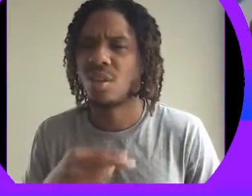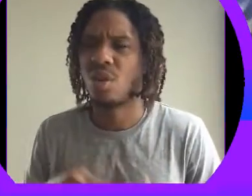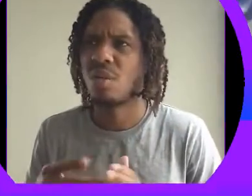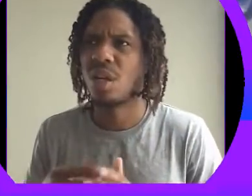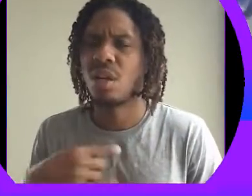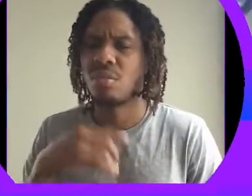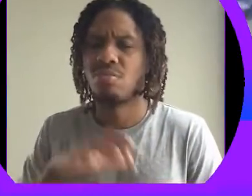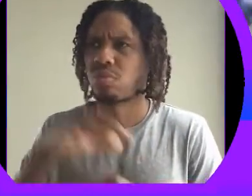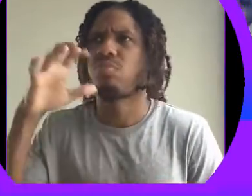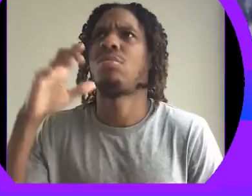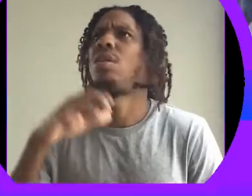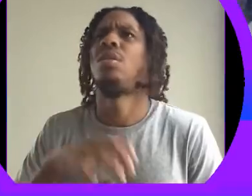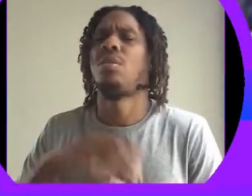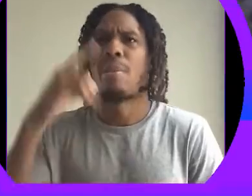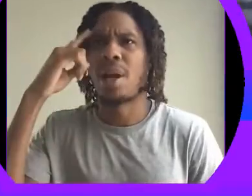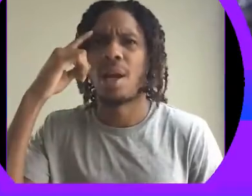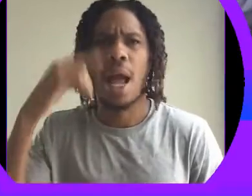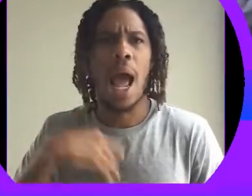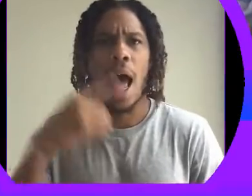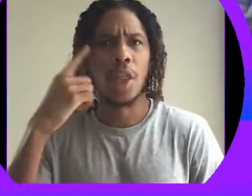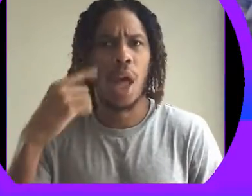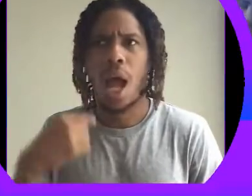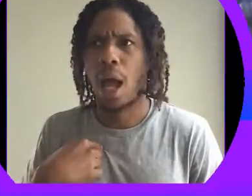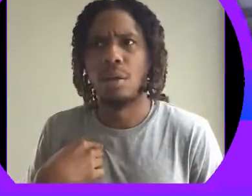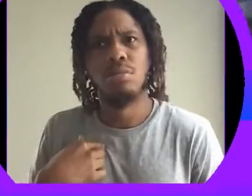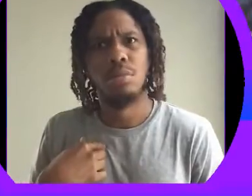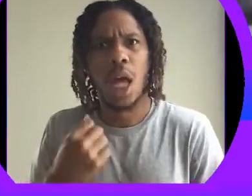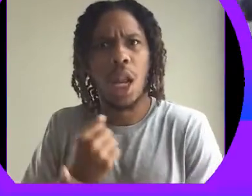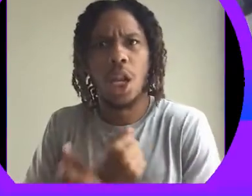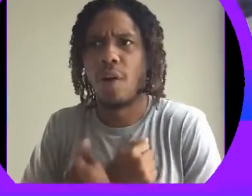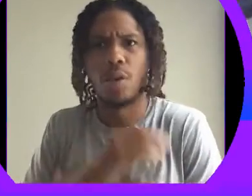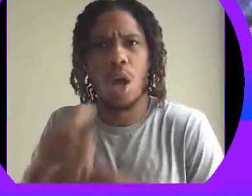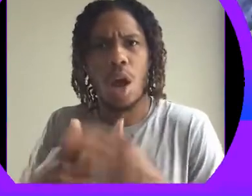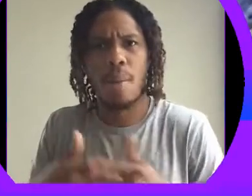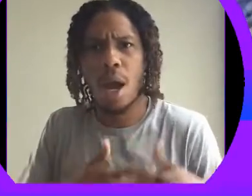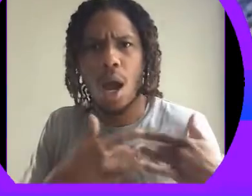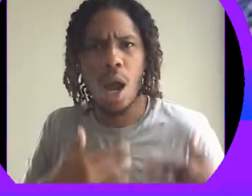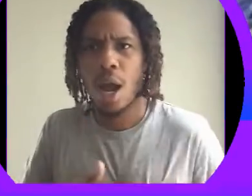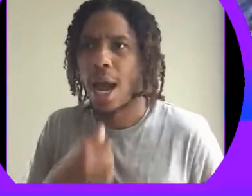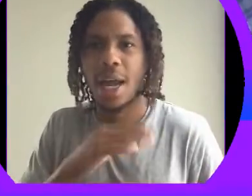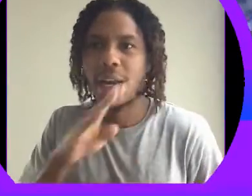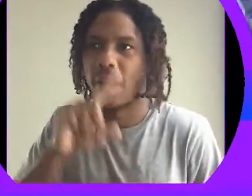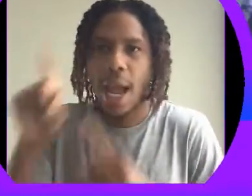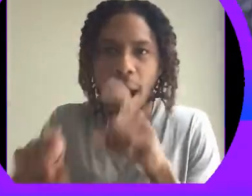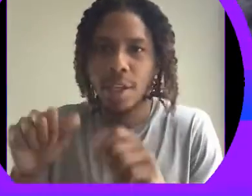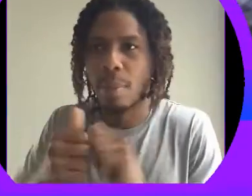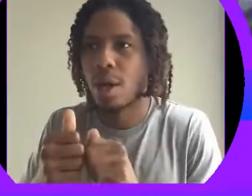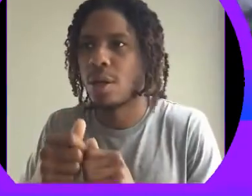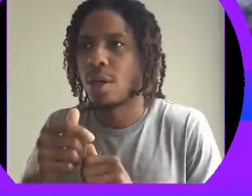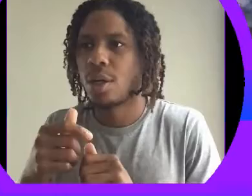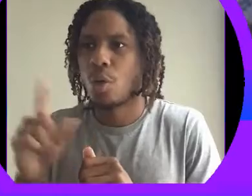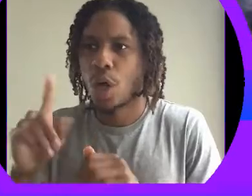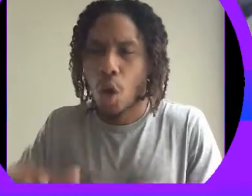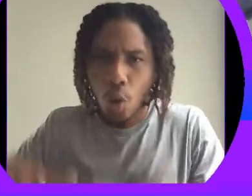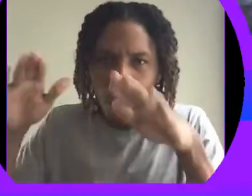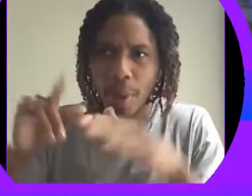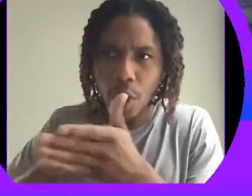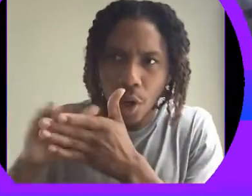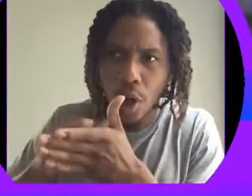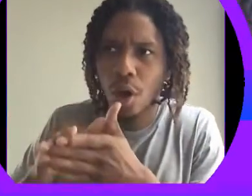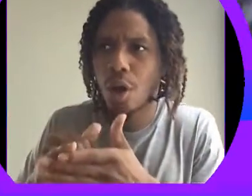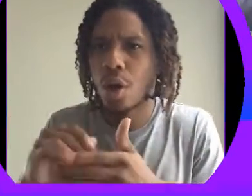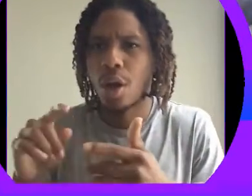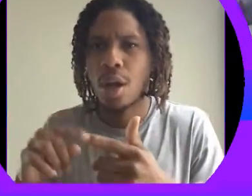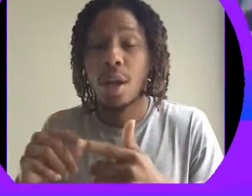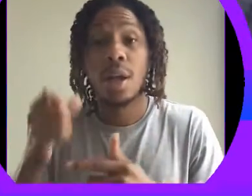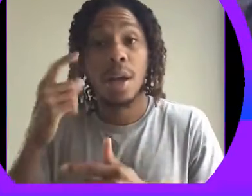mind. Puppy love, but I thought I loved her with all my heart. I didn't ask her about her growing up in New York, why she is the way she